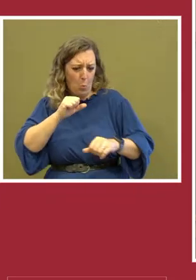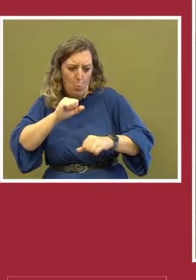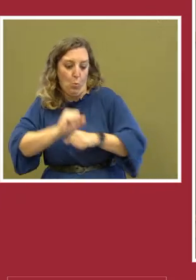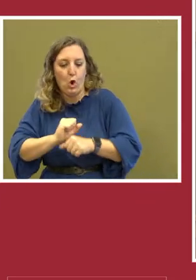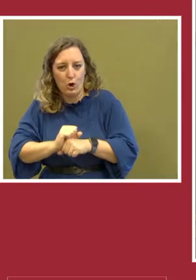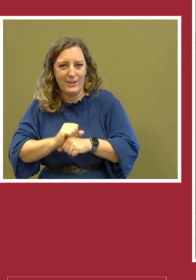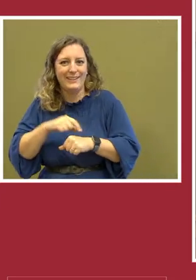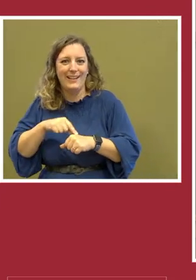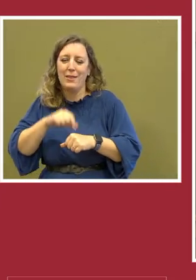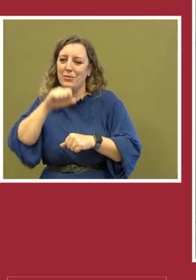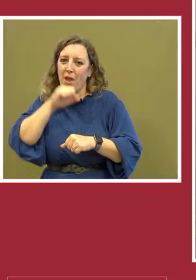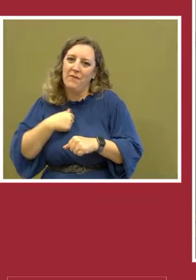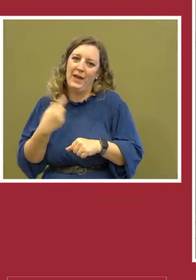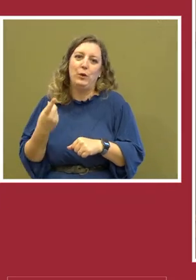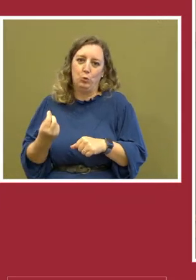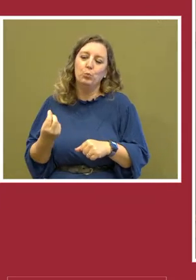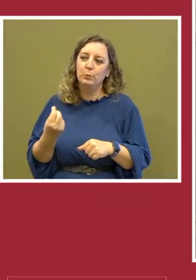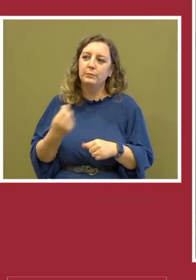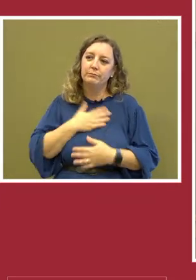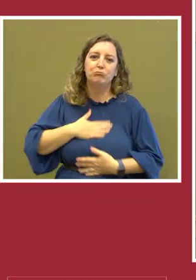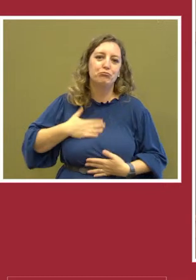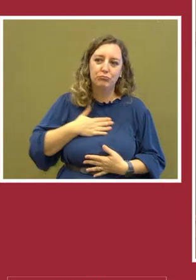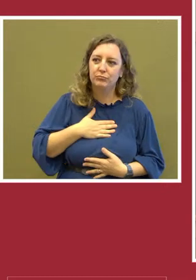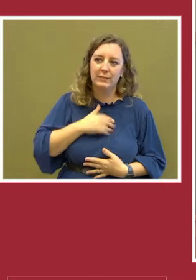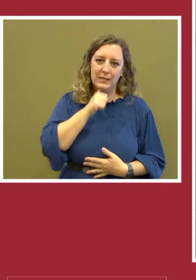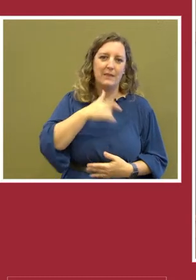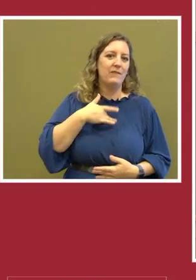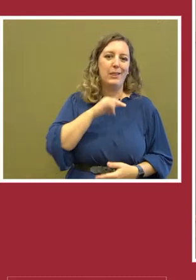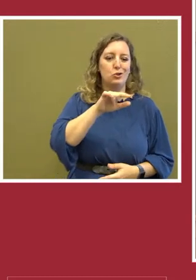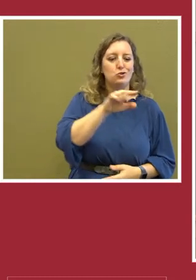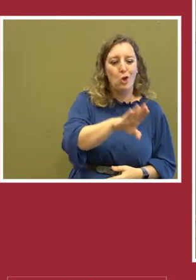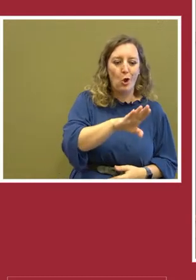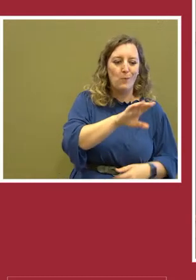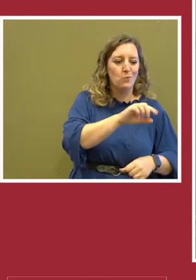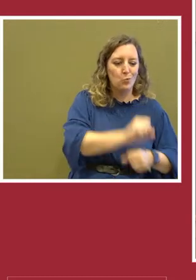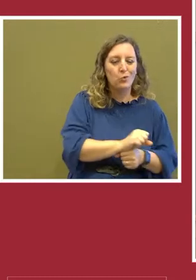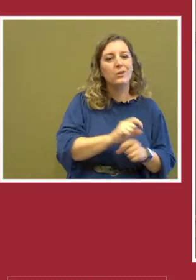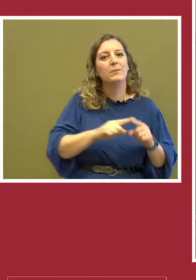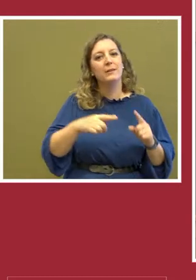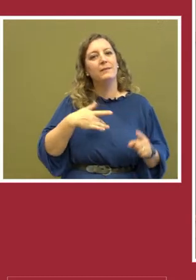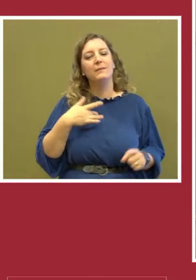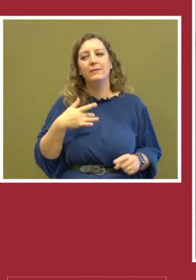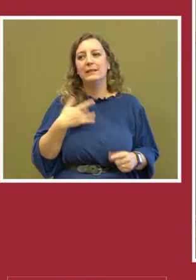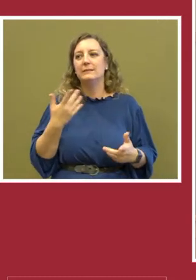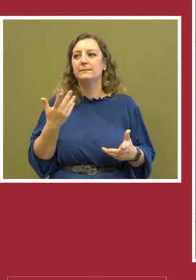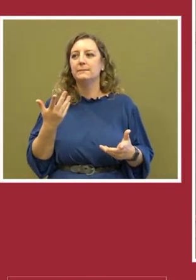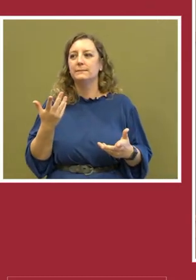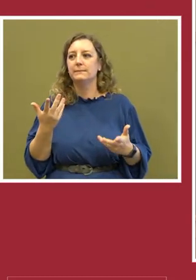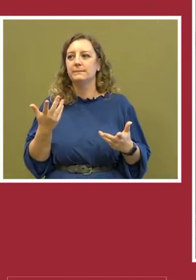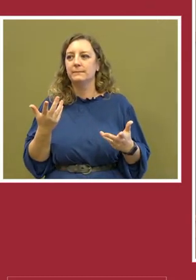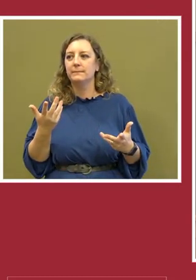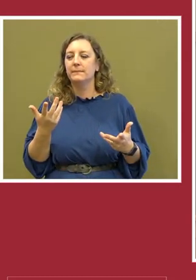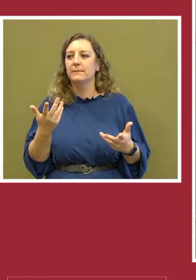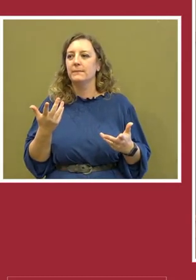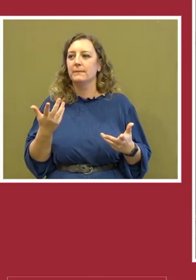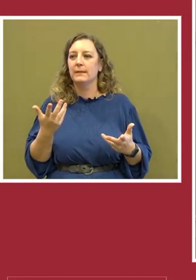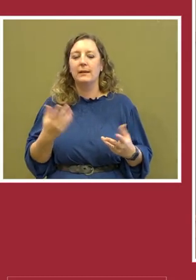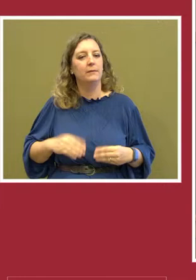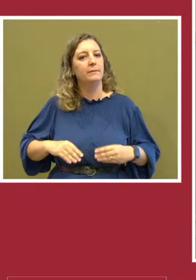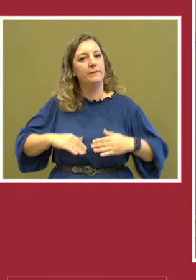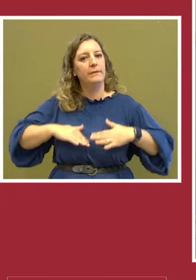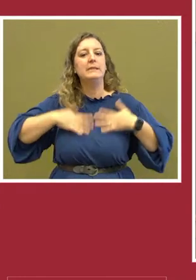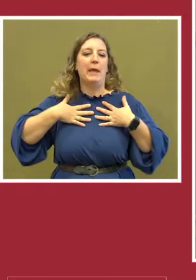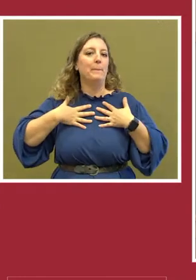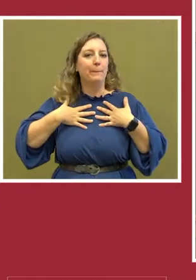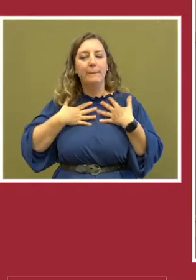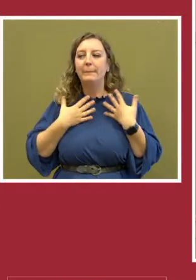because I love what I do. And so it's not a job or work to me, but it really is. It fills me up